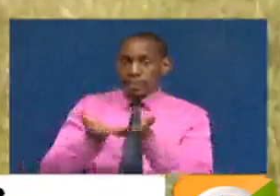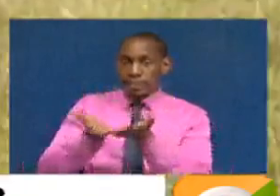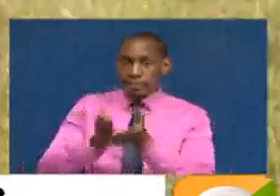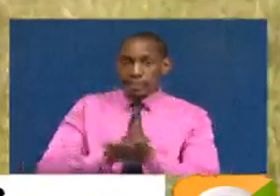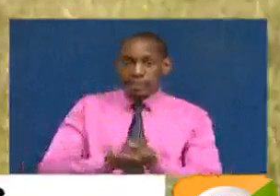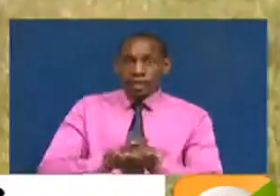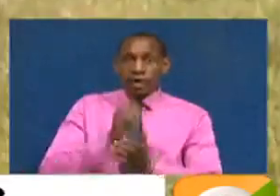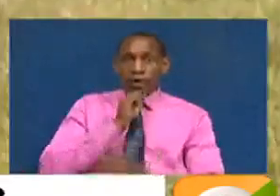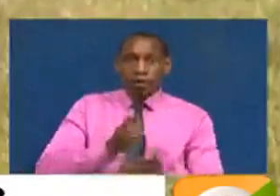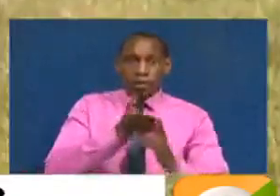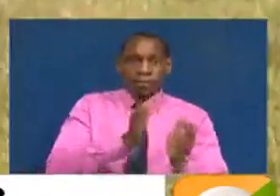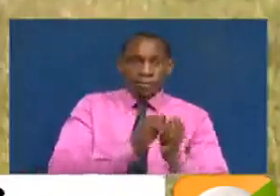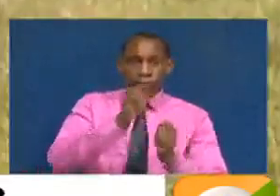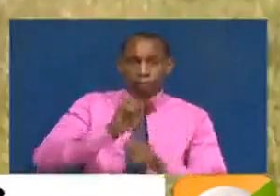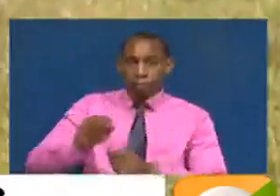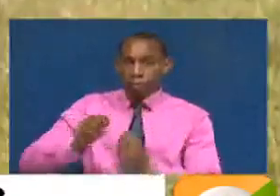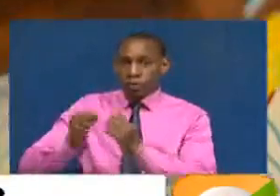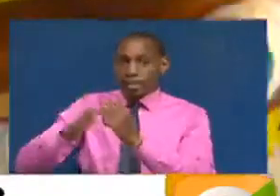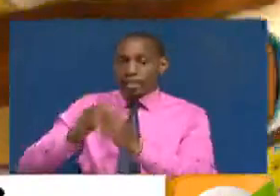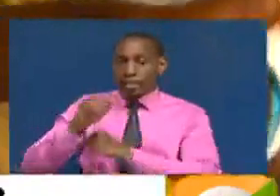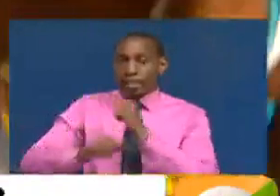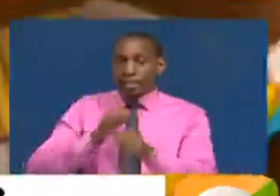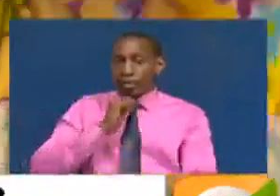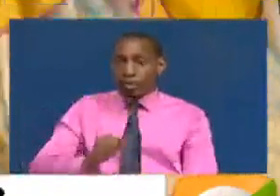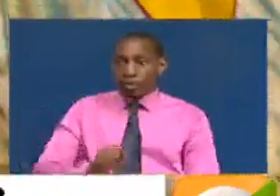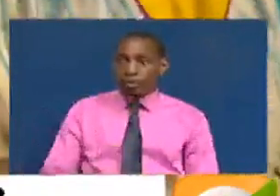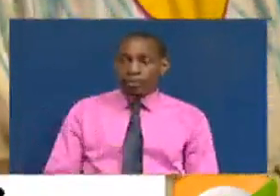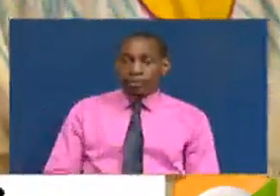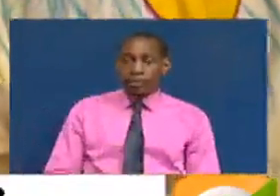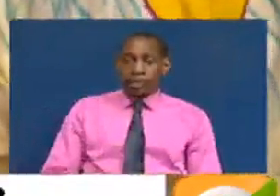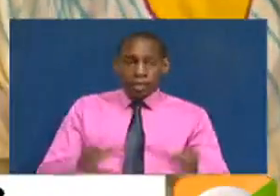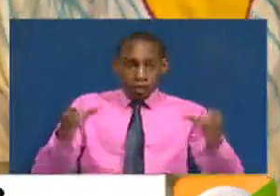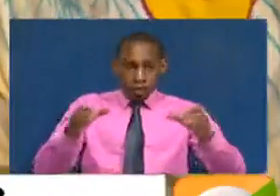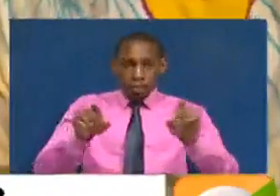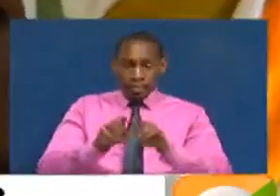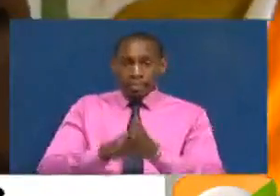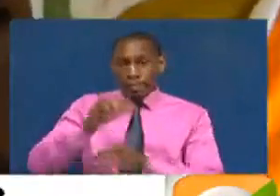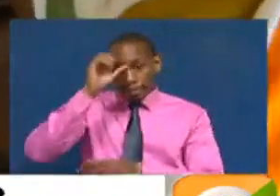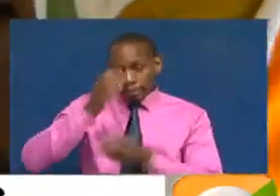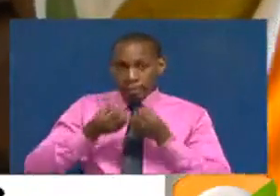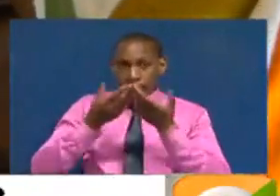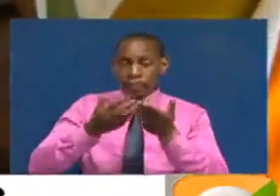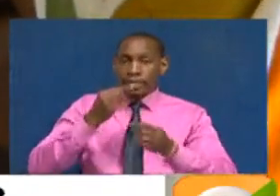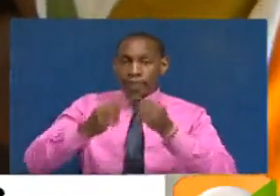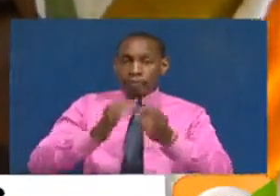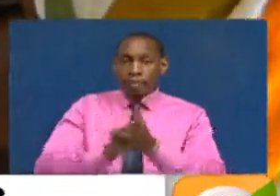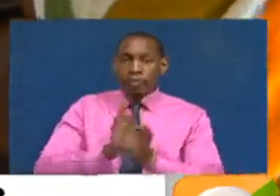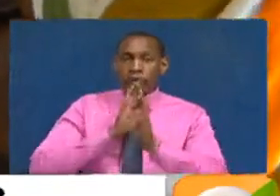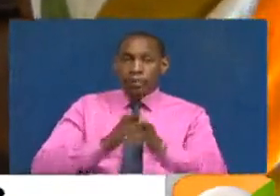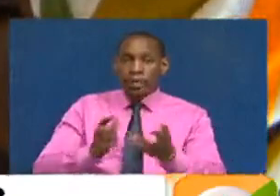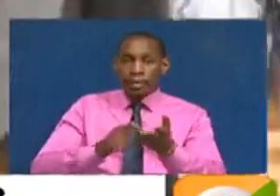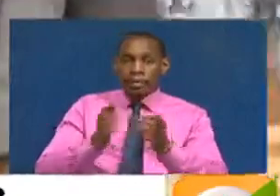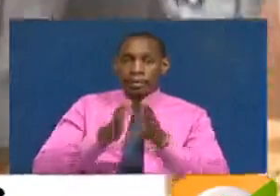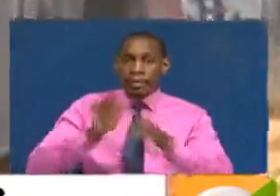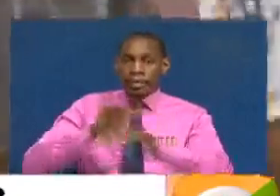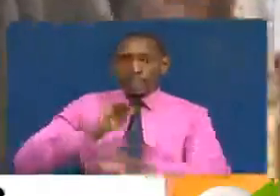adolescents, those aged between 15 to 19 years. A category which, according to government data, continues to record high